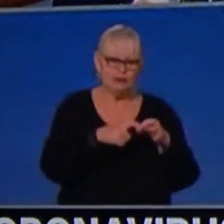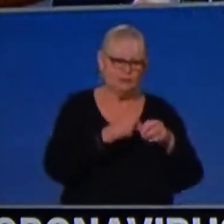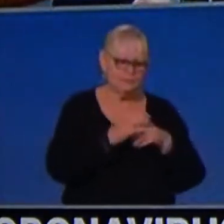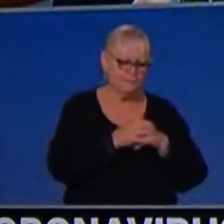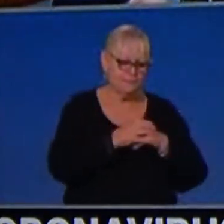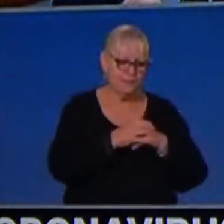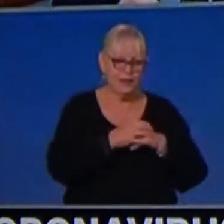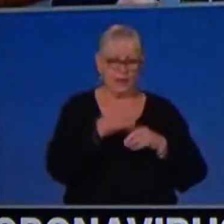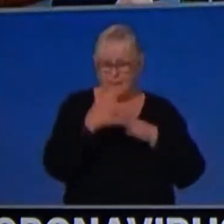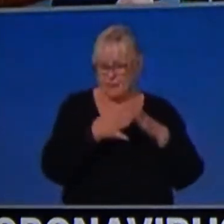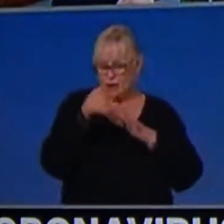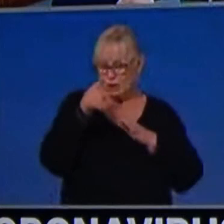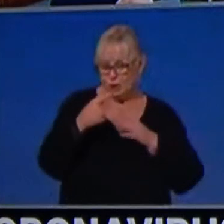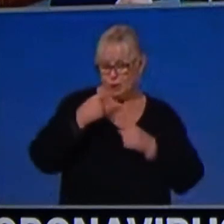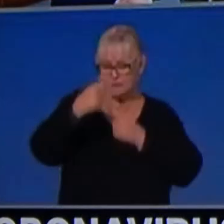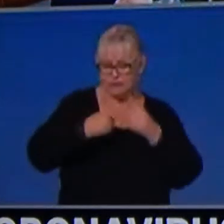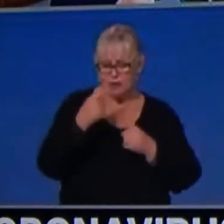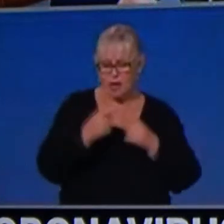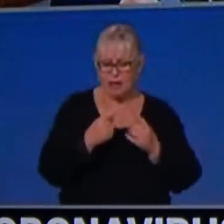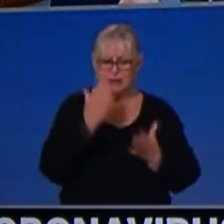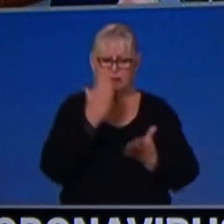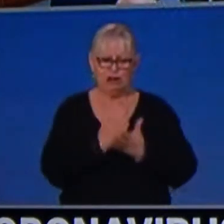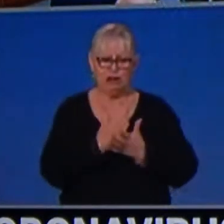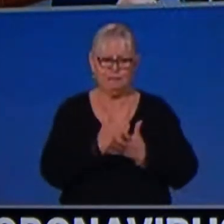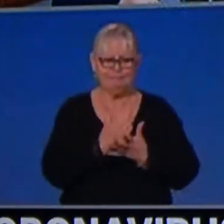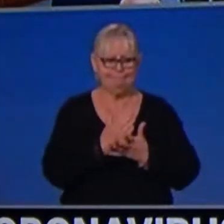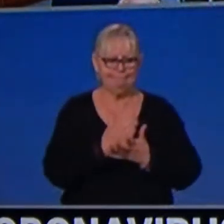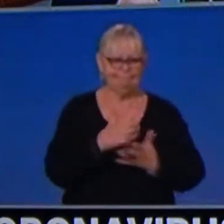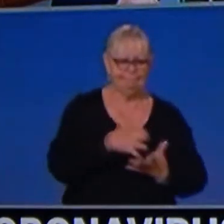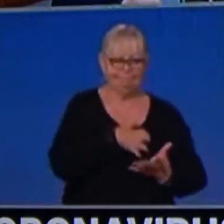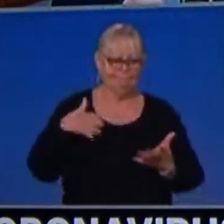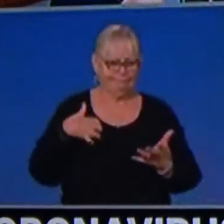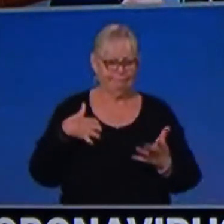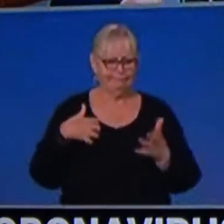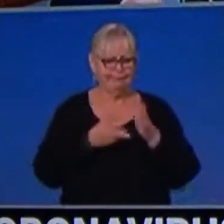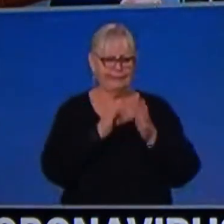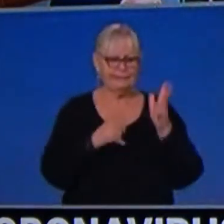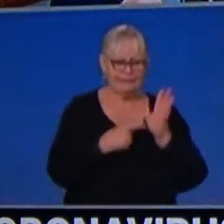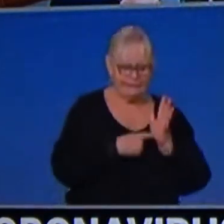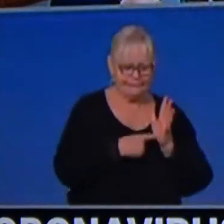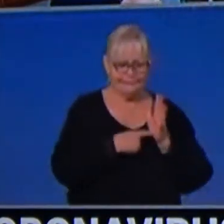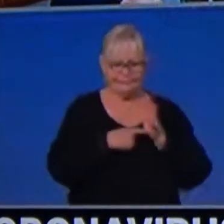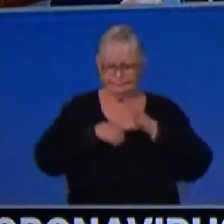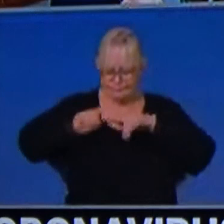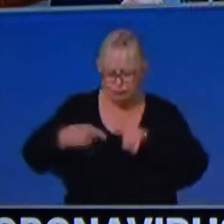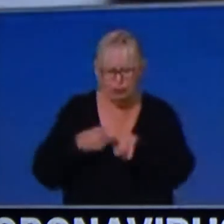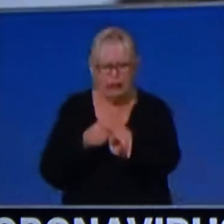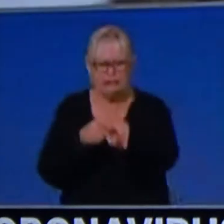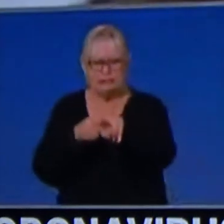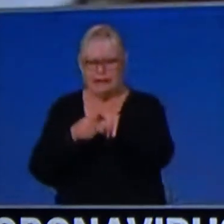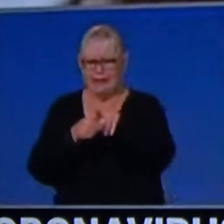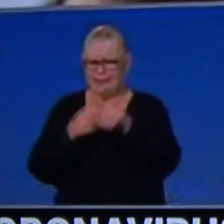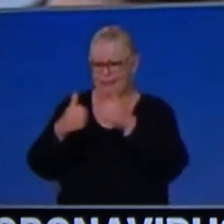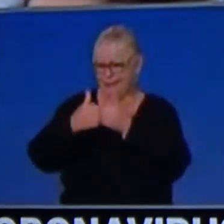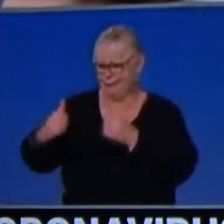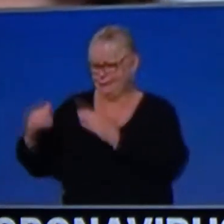effectively describing aggressive test, trace, isolate, and when you're happy that that's working,